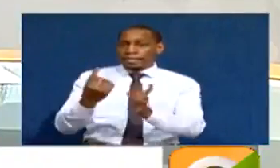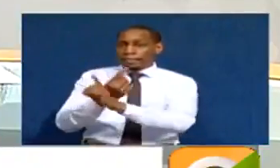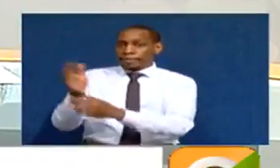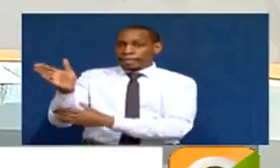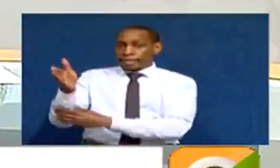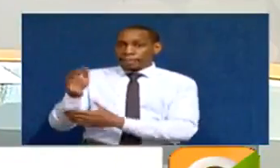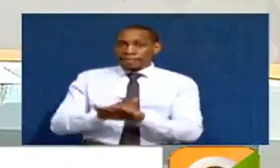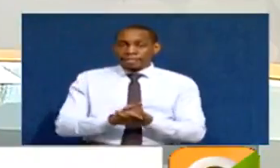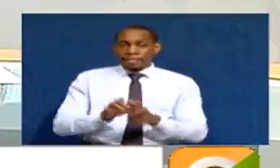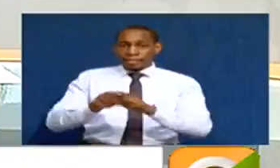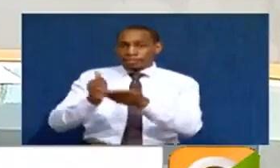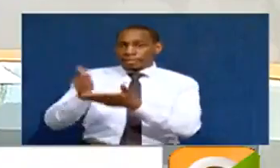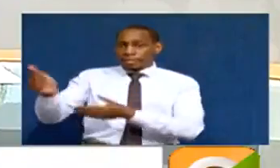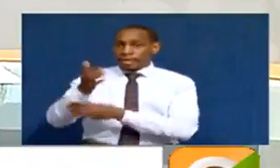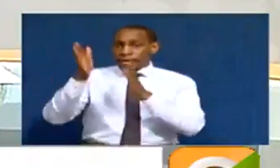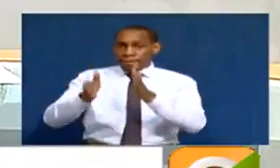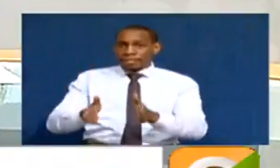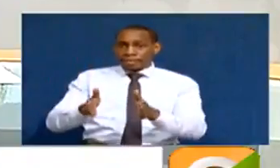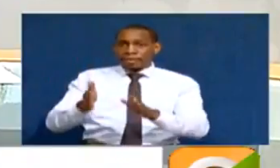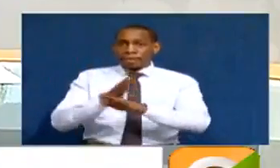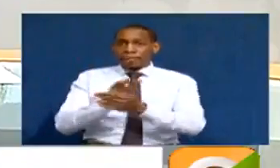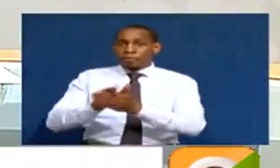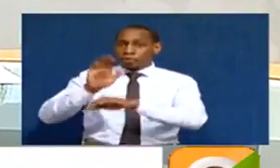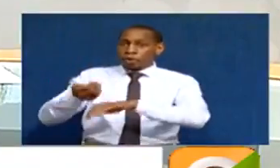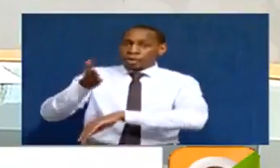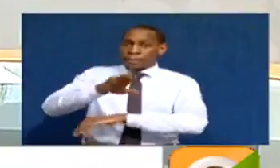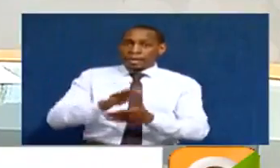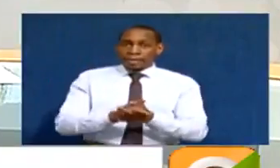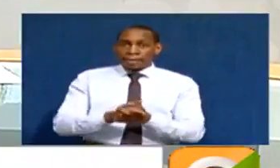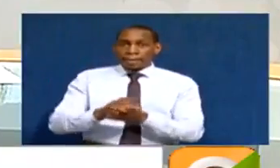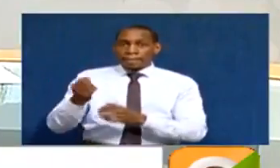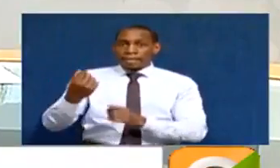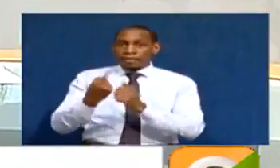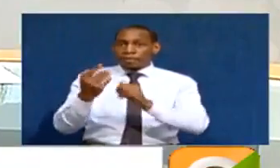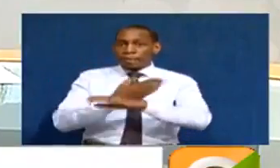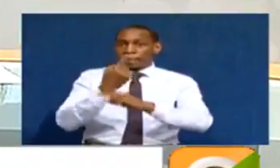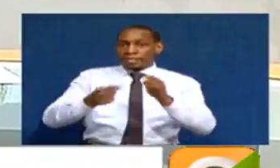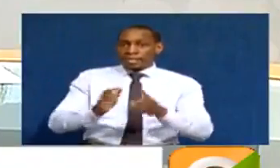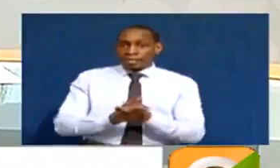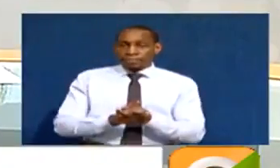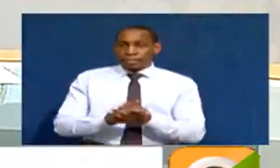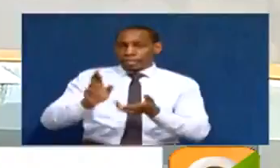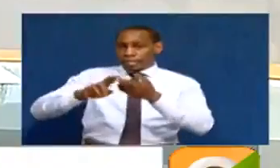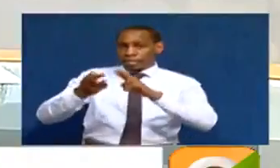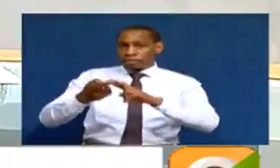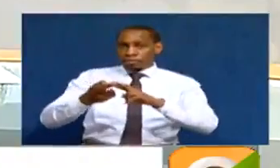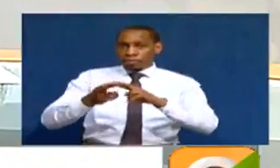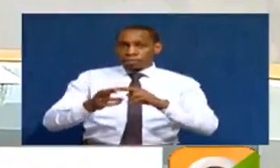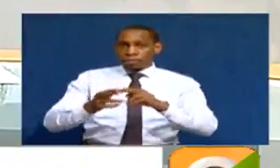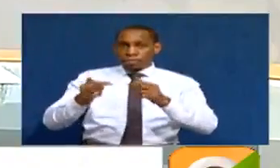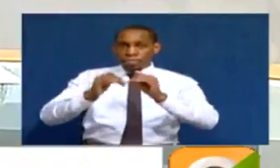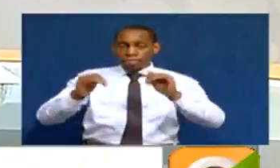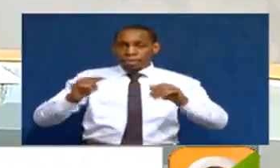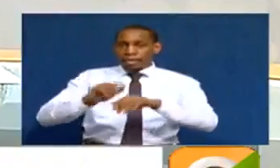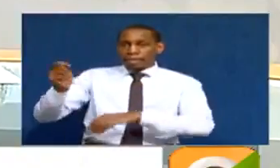respective embassies and redeployed their ambassadors who had been recalled in November last year. Now, the thawing of relations came as President